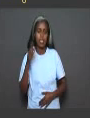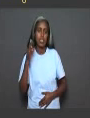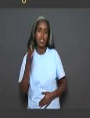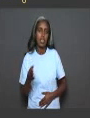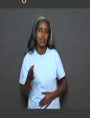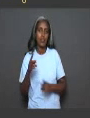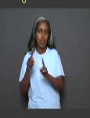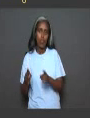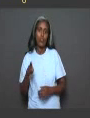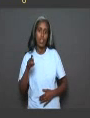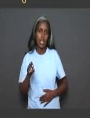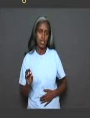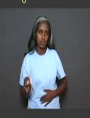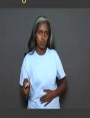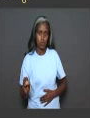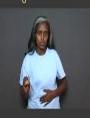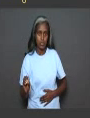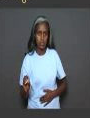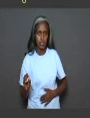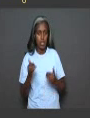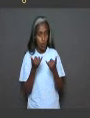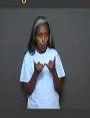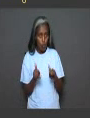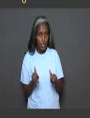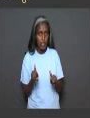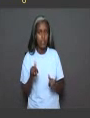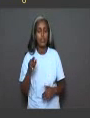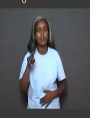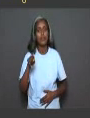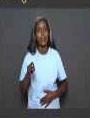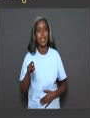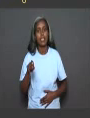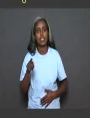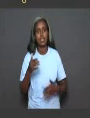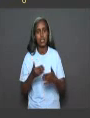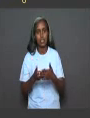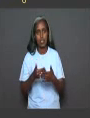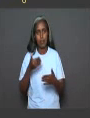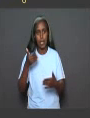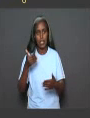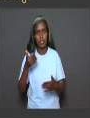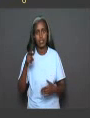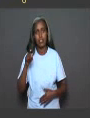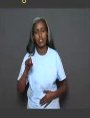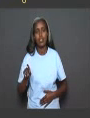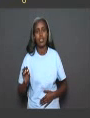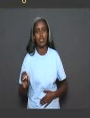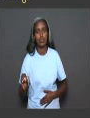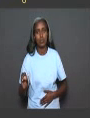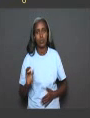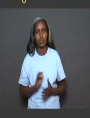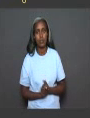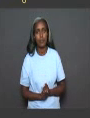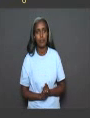f of x naught over x minus x